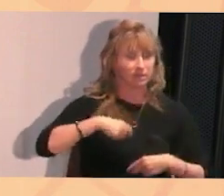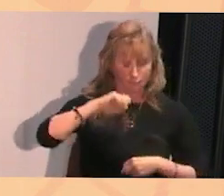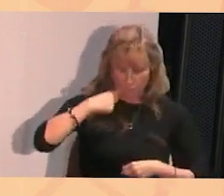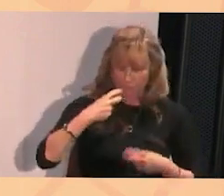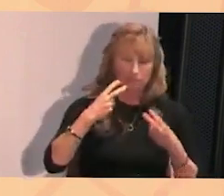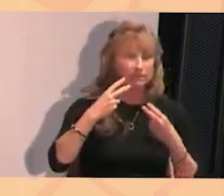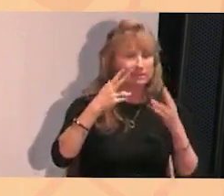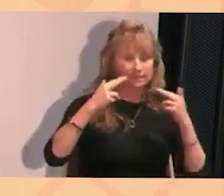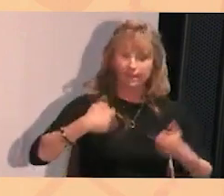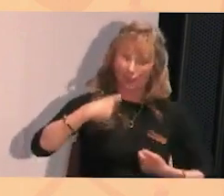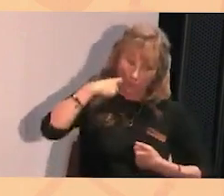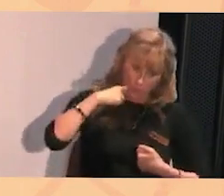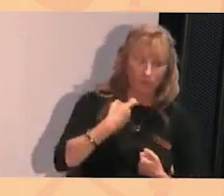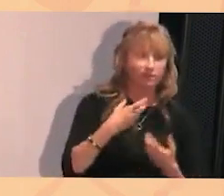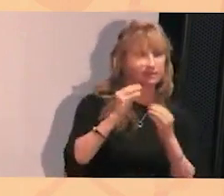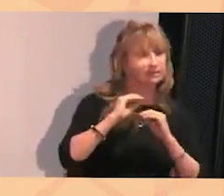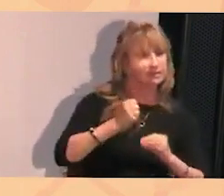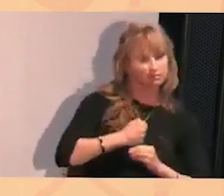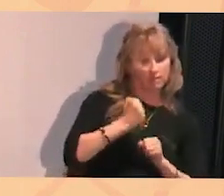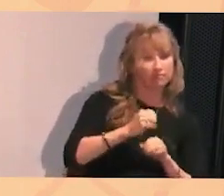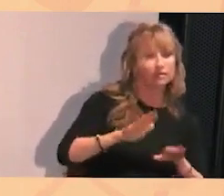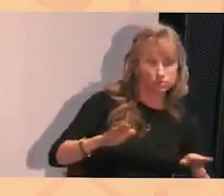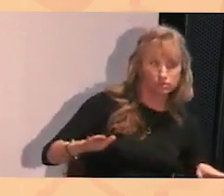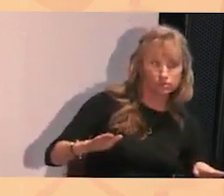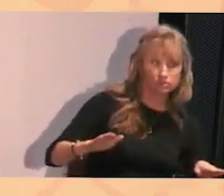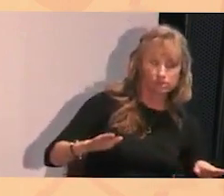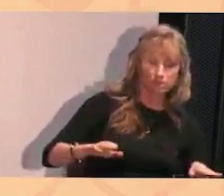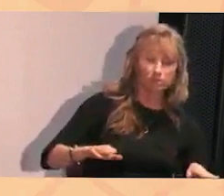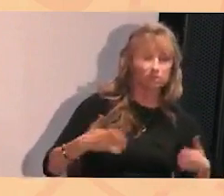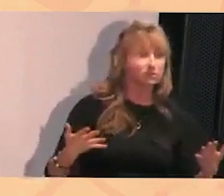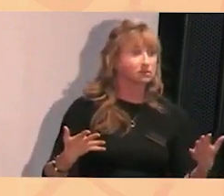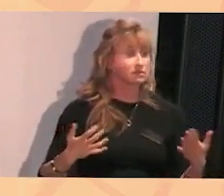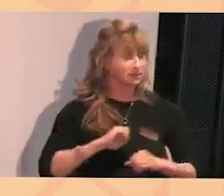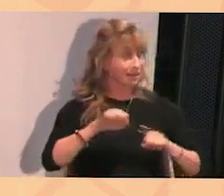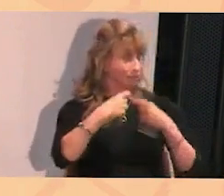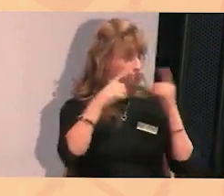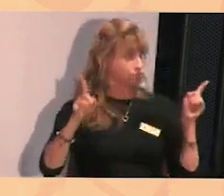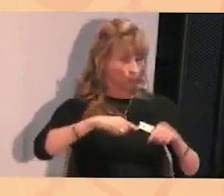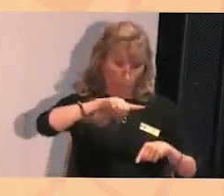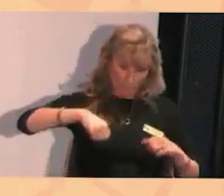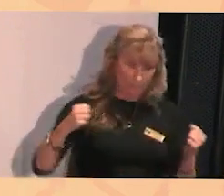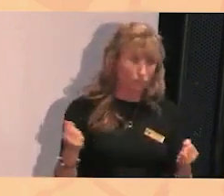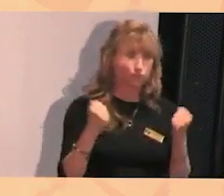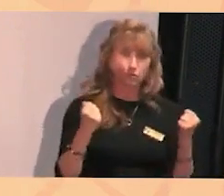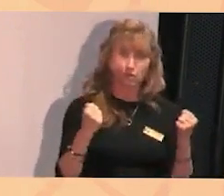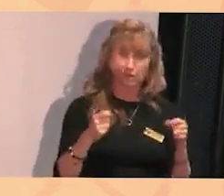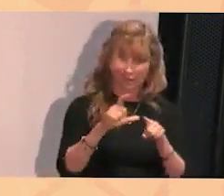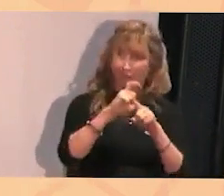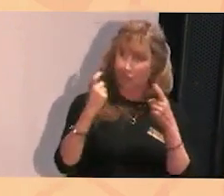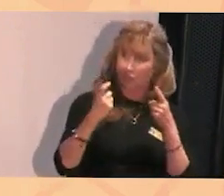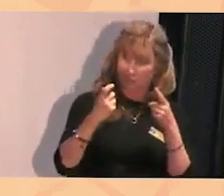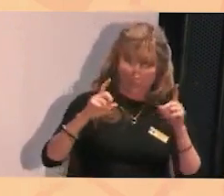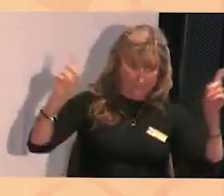grandchildren. This is the message we as Kalak needs to give. We are strong, culture is now.